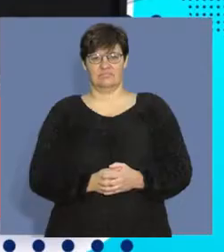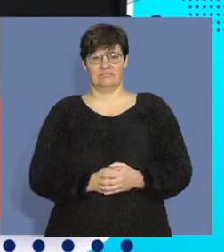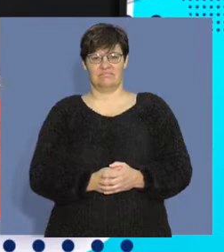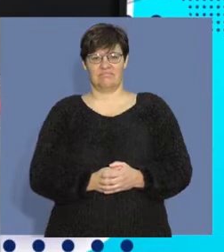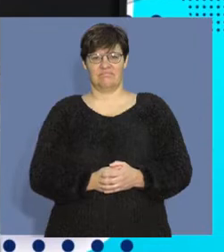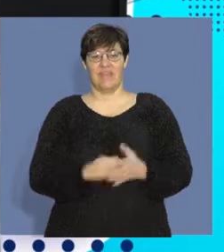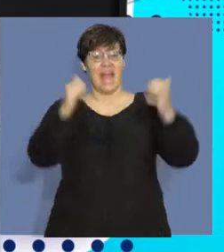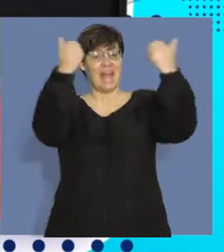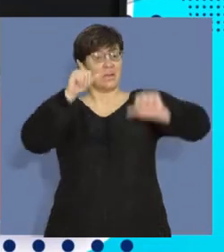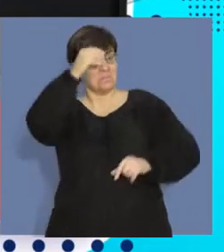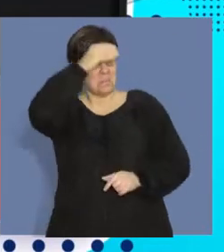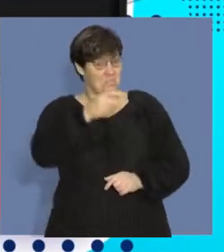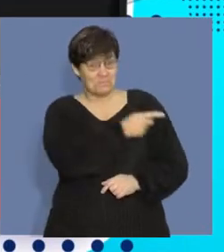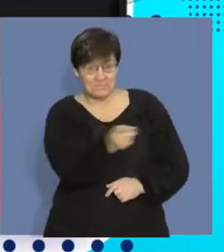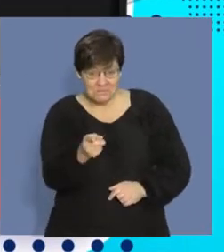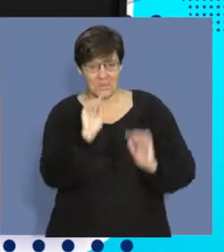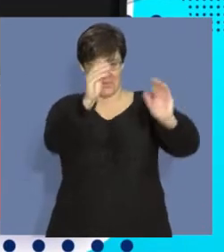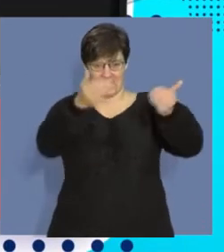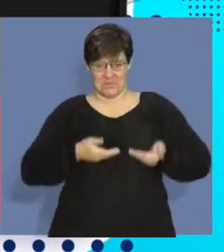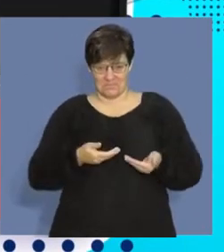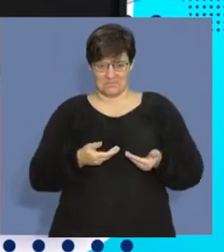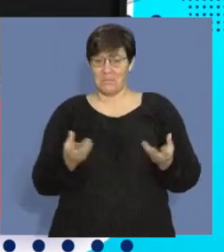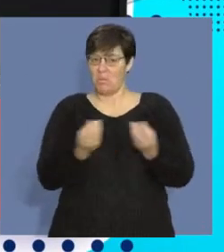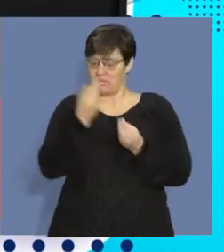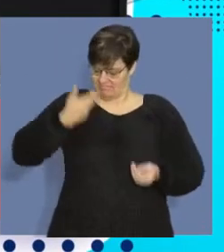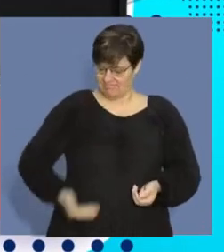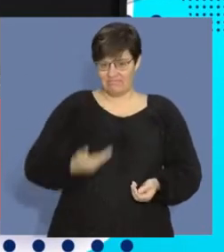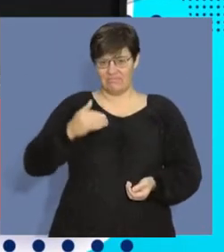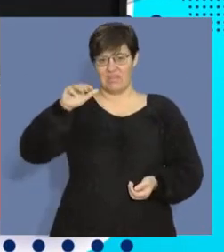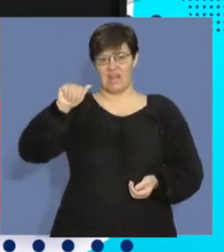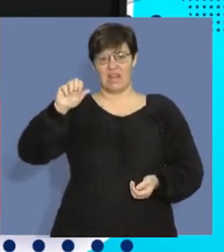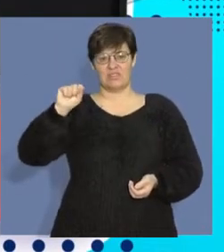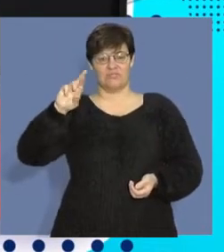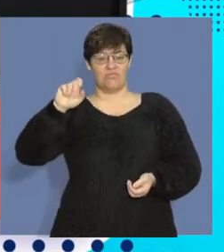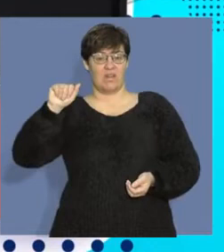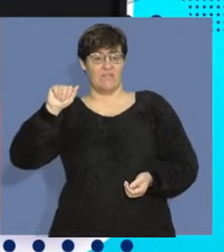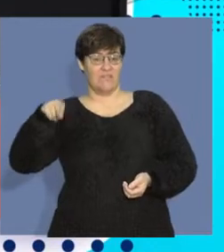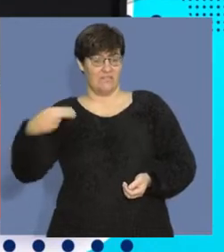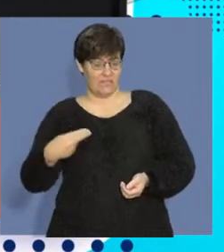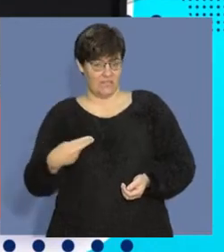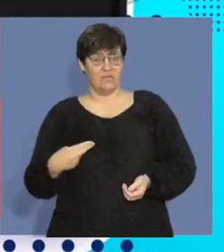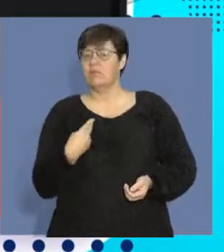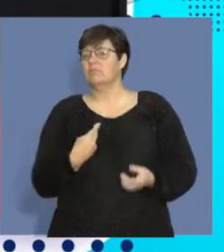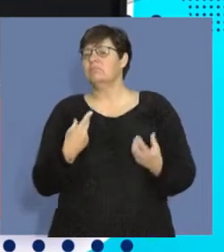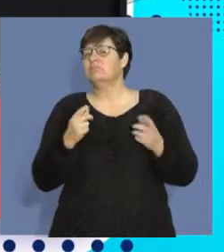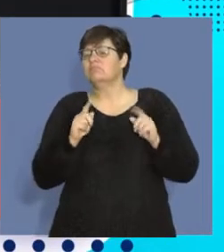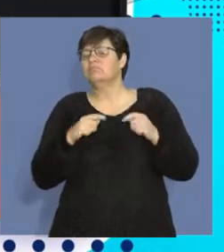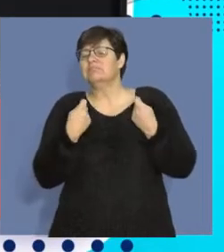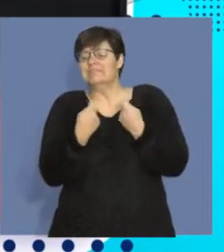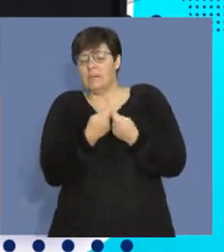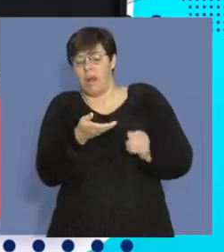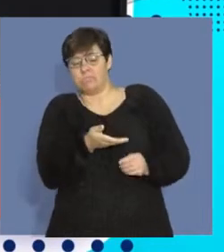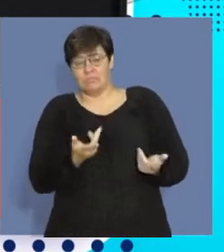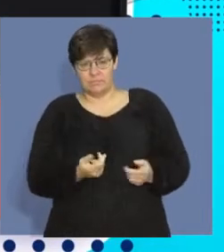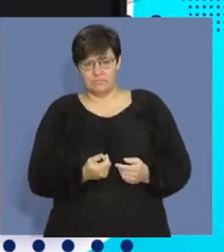welcome accounting boffins you with ashraf patel and the team yes we're busy with that but we have a different